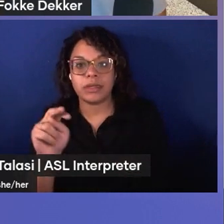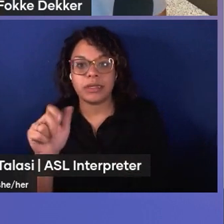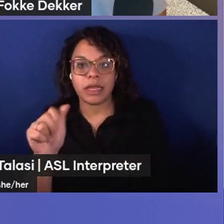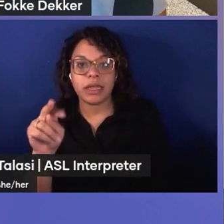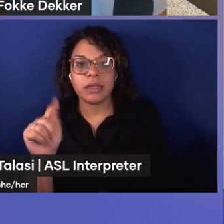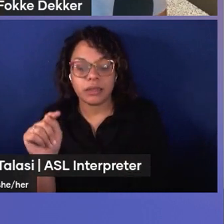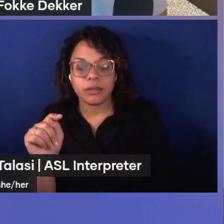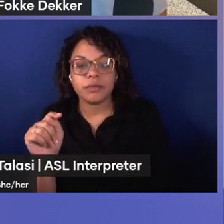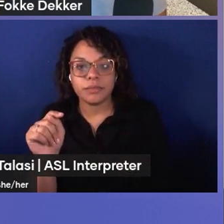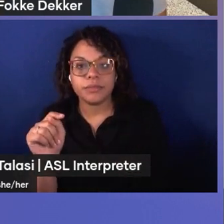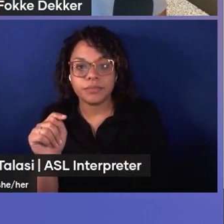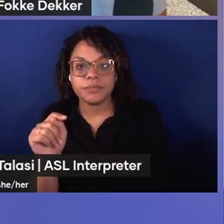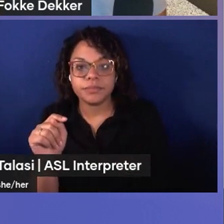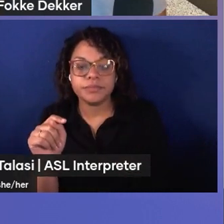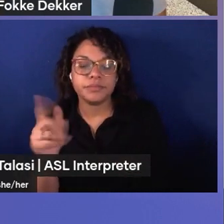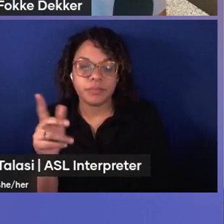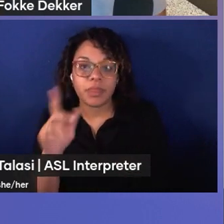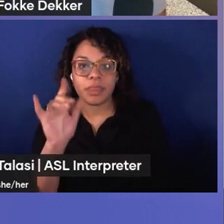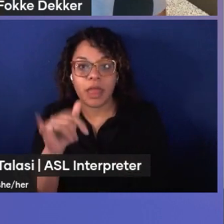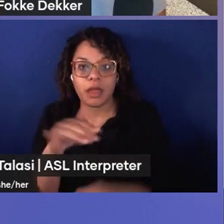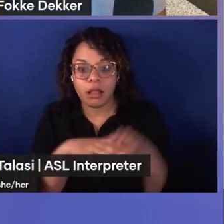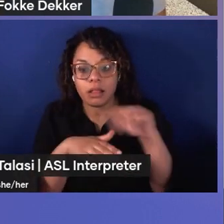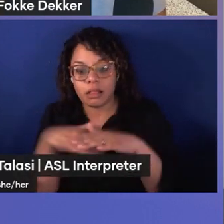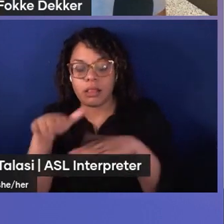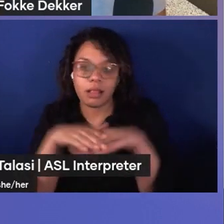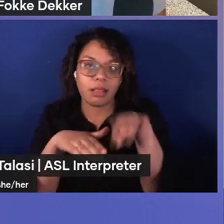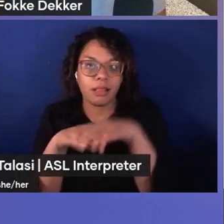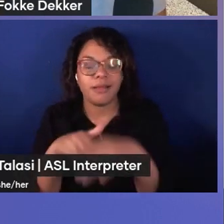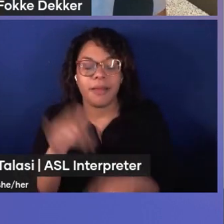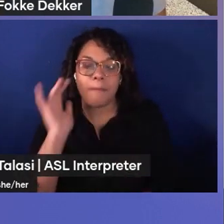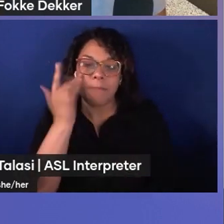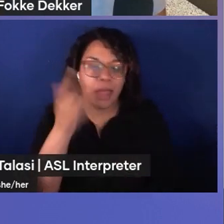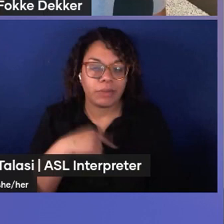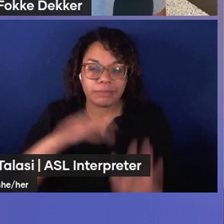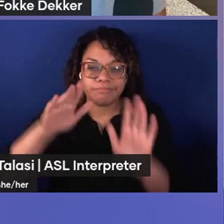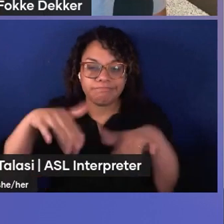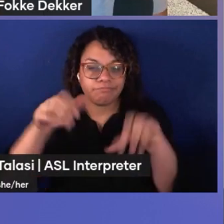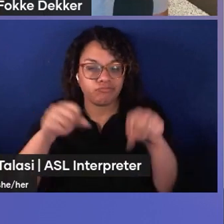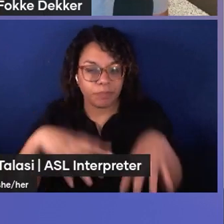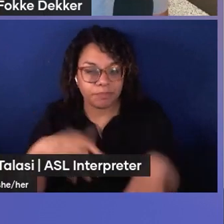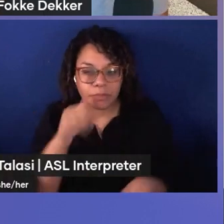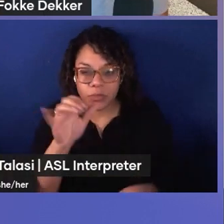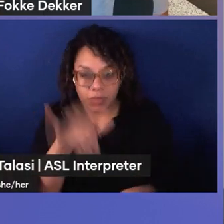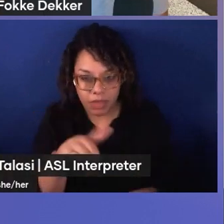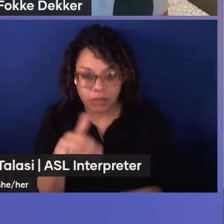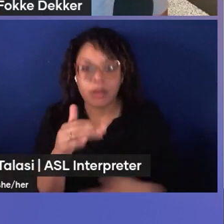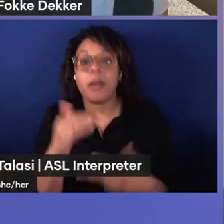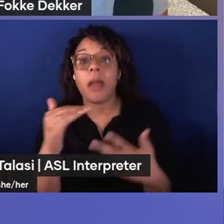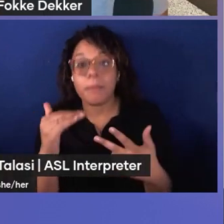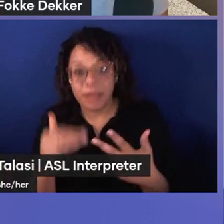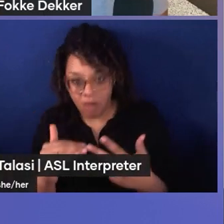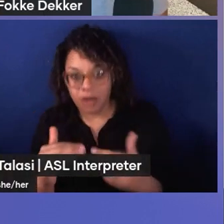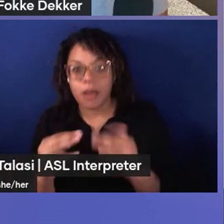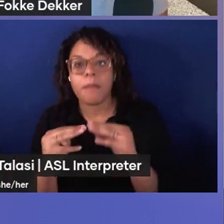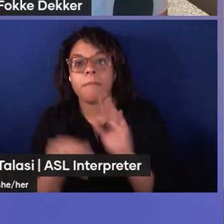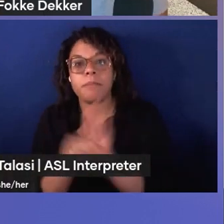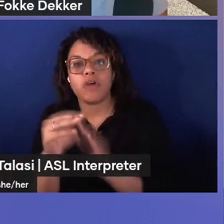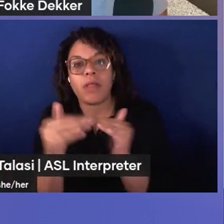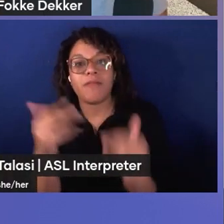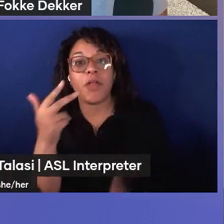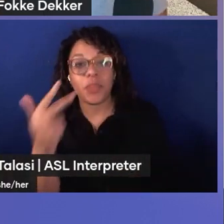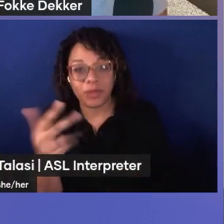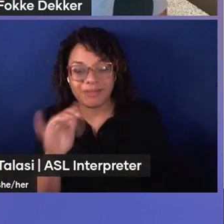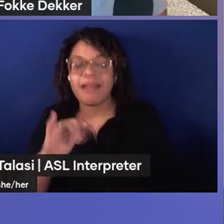And yeah, that was a bit of a pain. And so we decided not to do that as well, and move on to maturity level 3, which is the